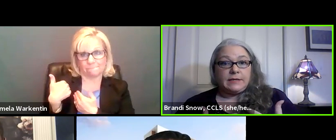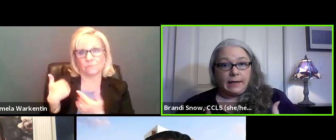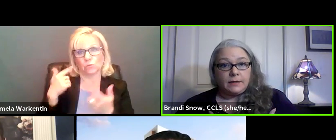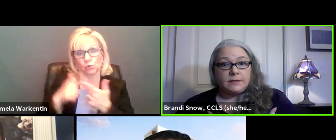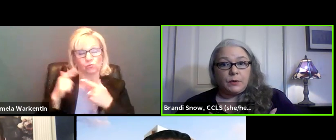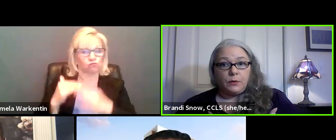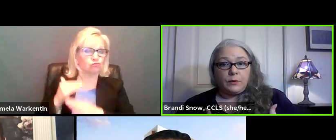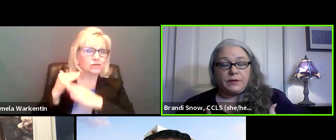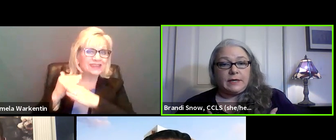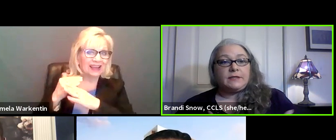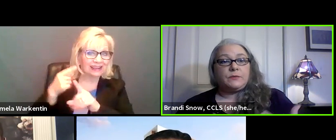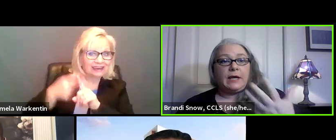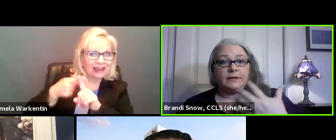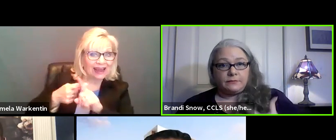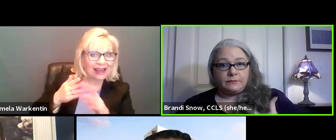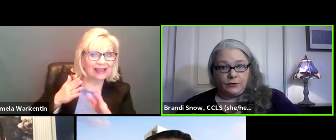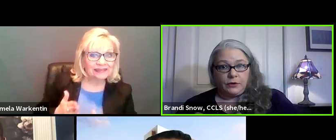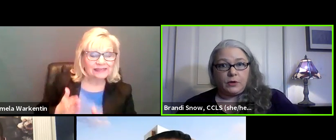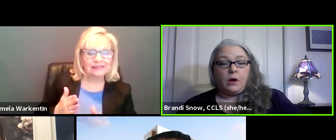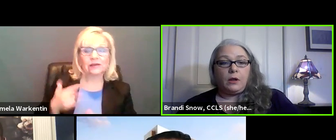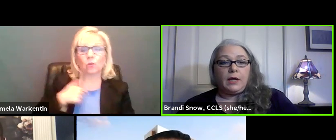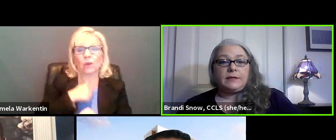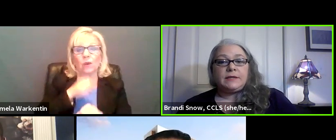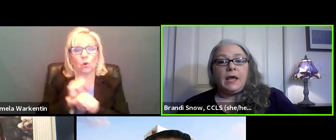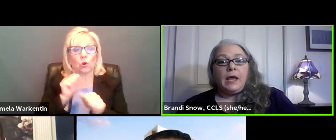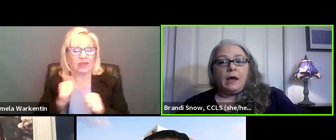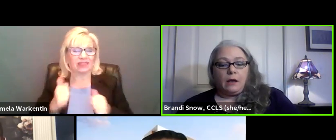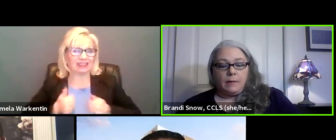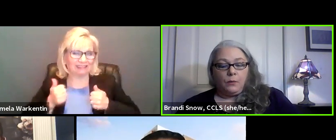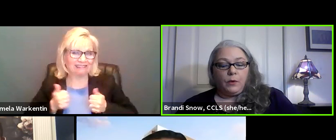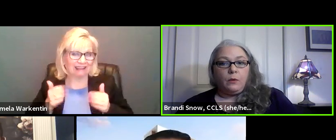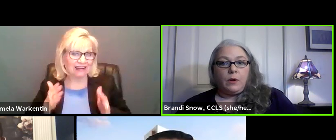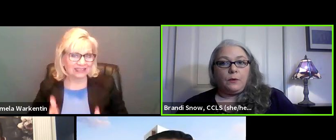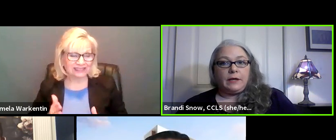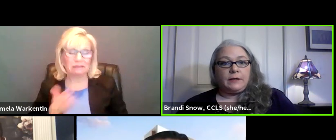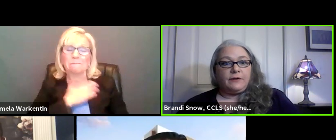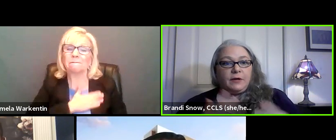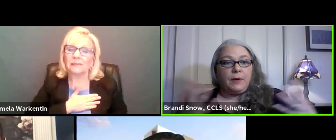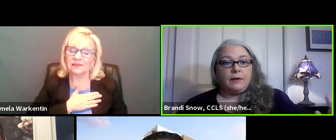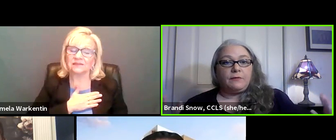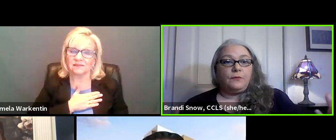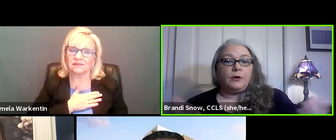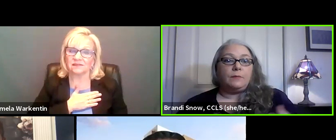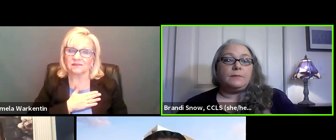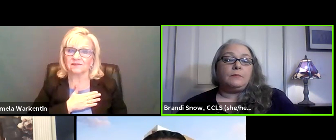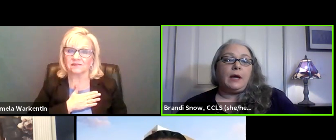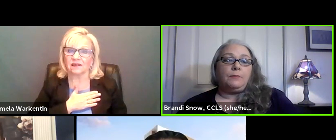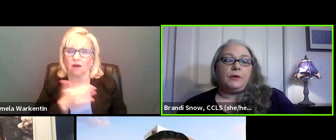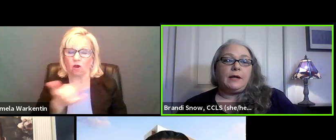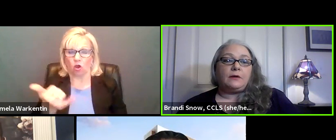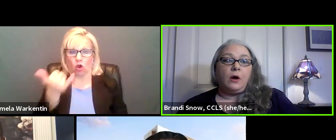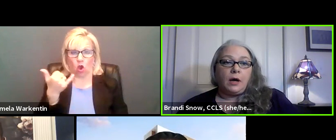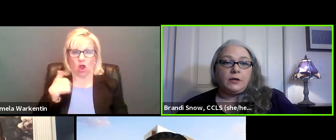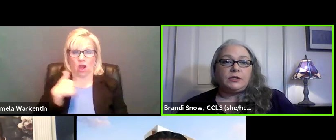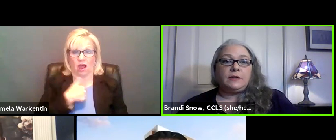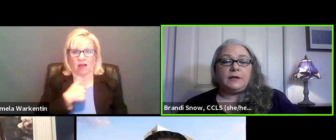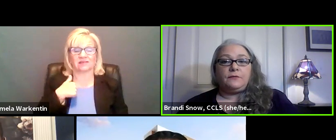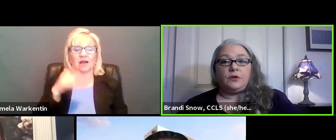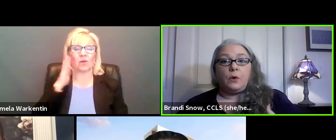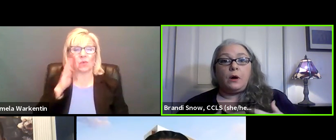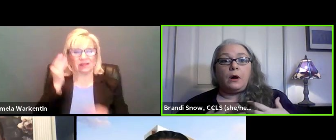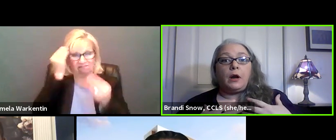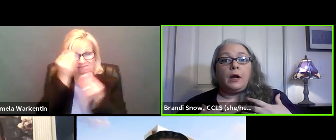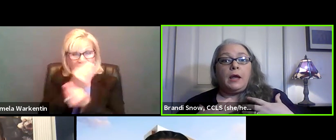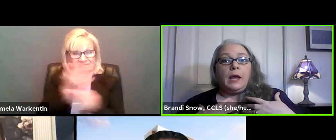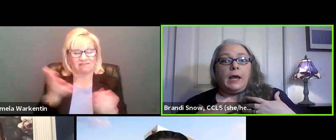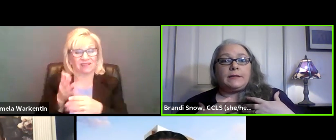protect tenants, we work with tenants, we ask for you to call us. I will, while we're in a very public forum, put out a caution that if